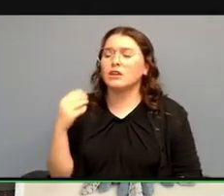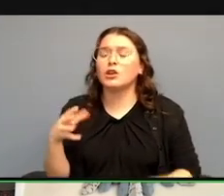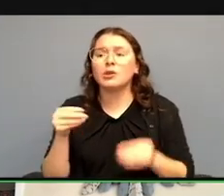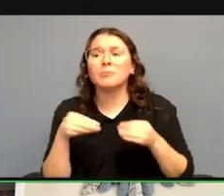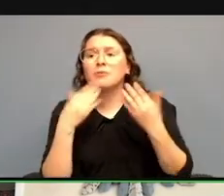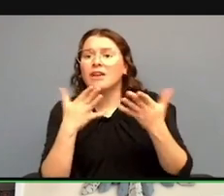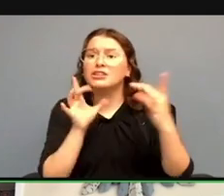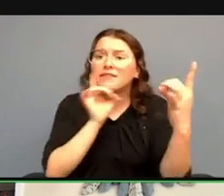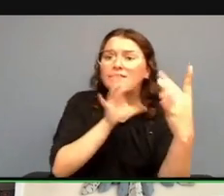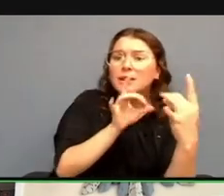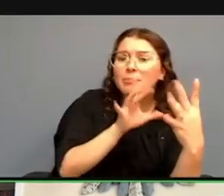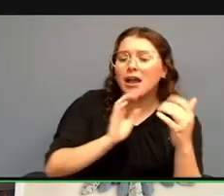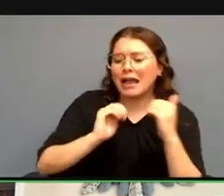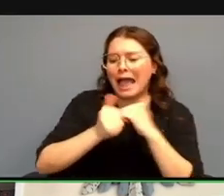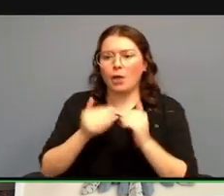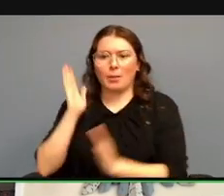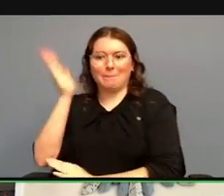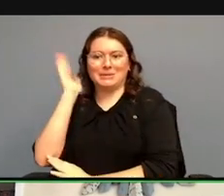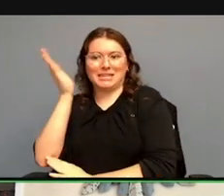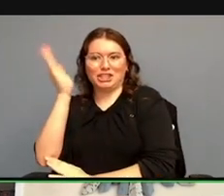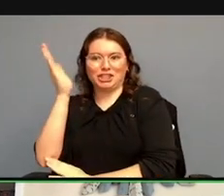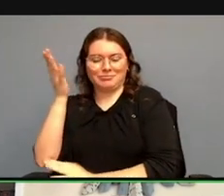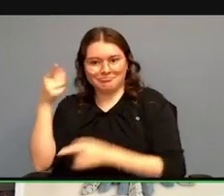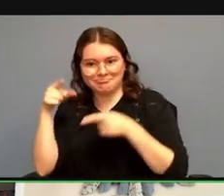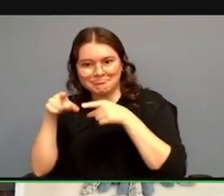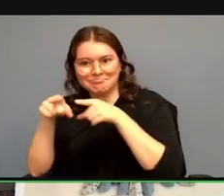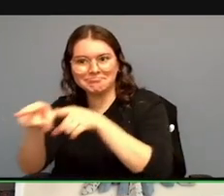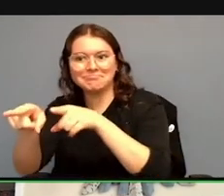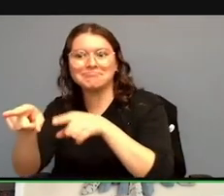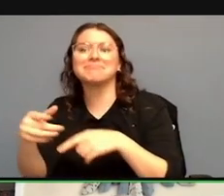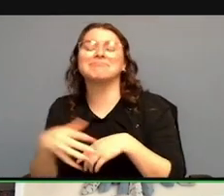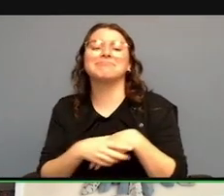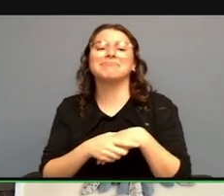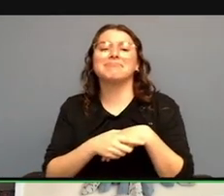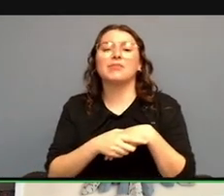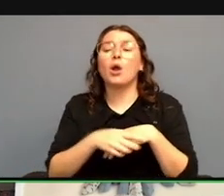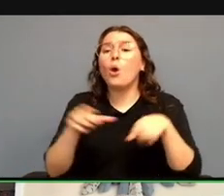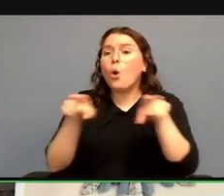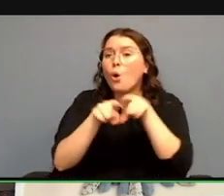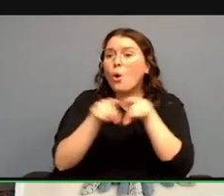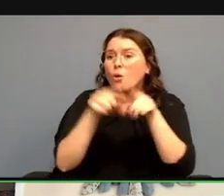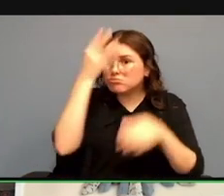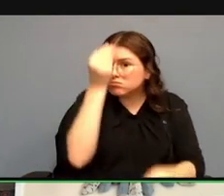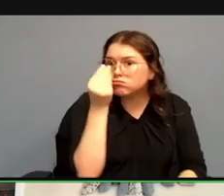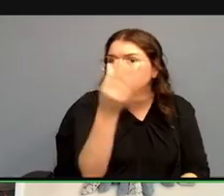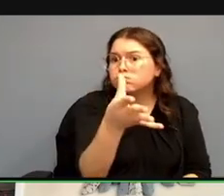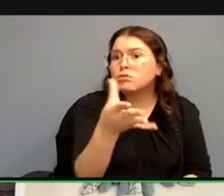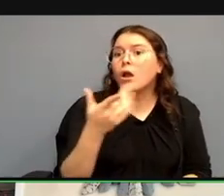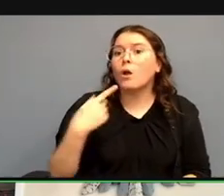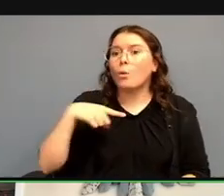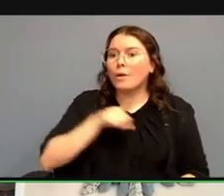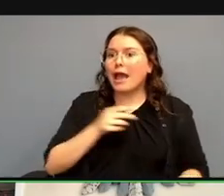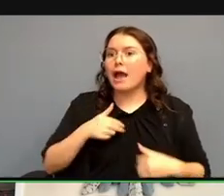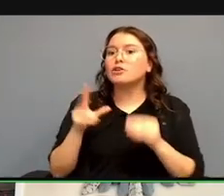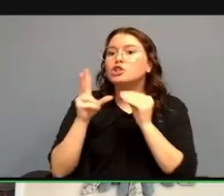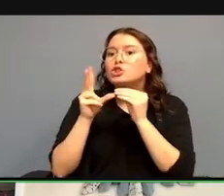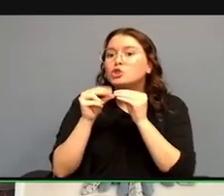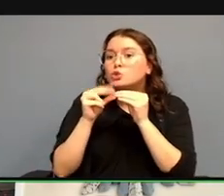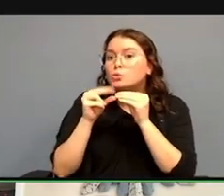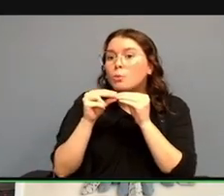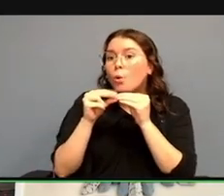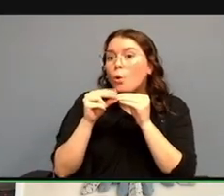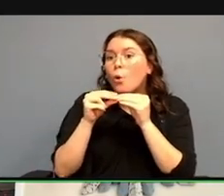today's presentation went. And then I also want to let anyone know that we do have 2 more trainings coming